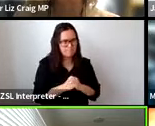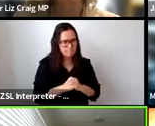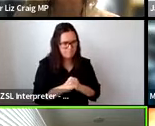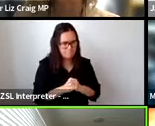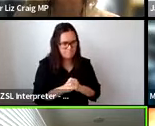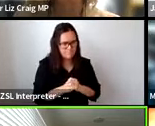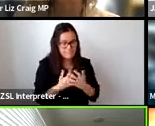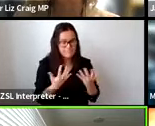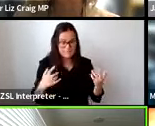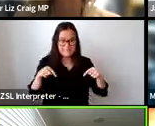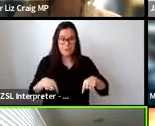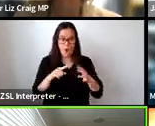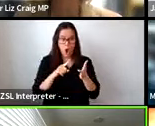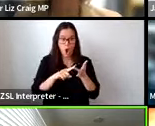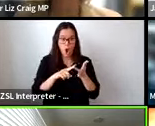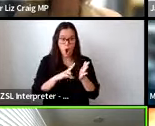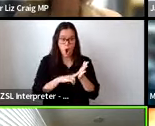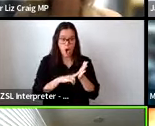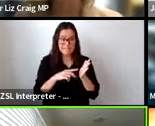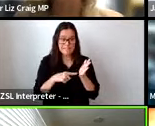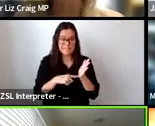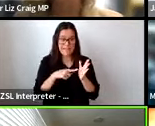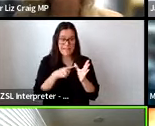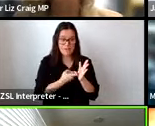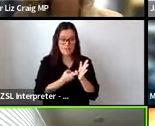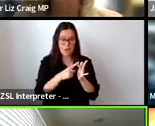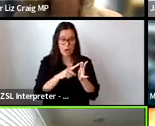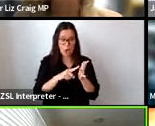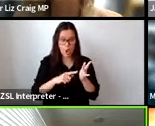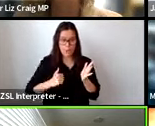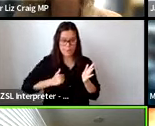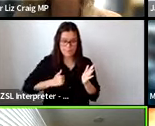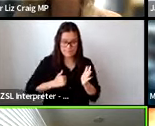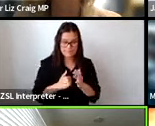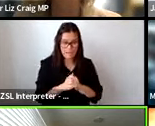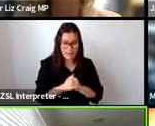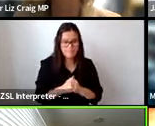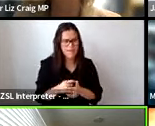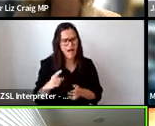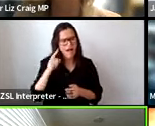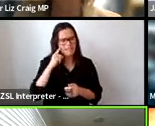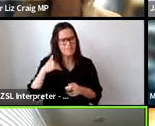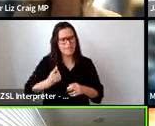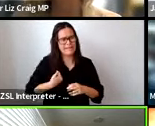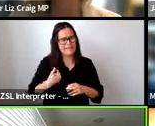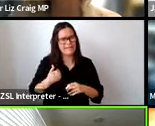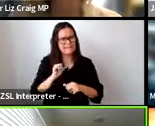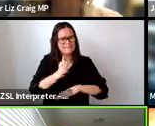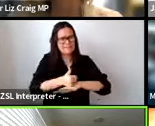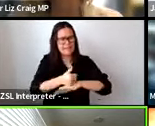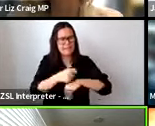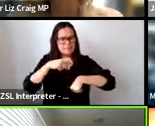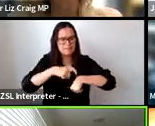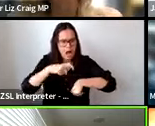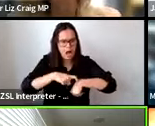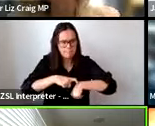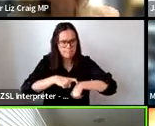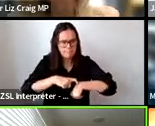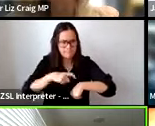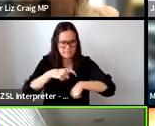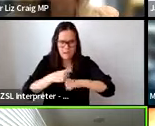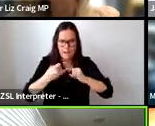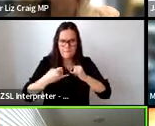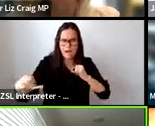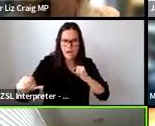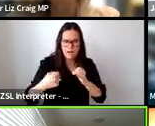Ontario, is to set in legislation a deadline for becoming fully accessible. What we have done well, at least in Ontario,